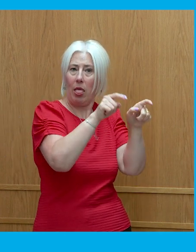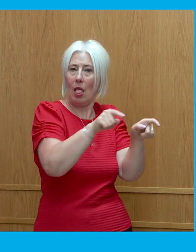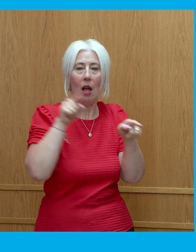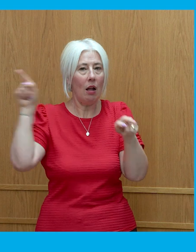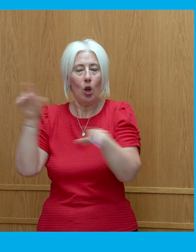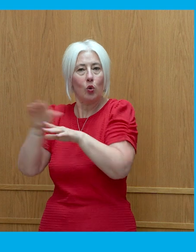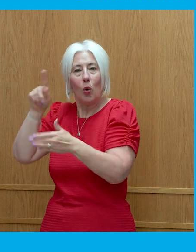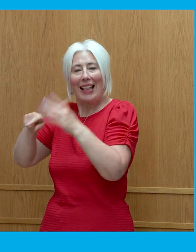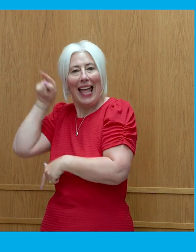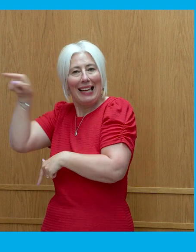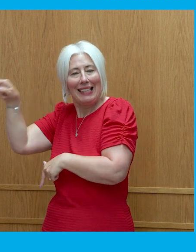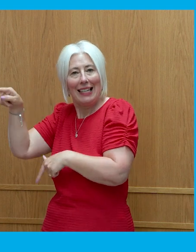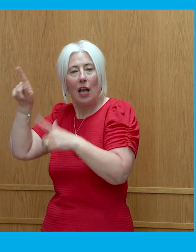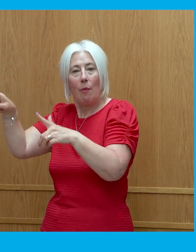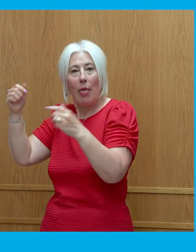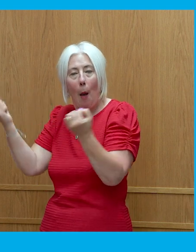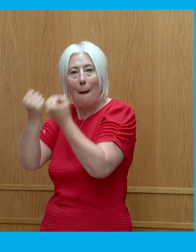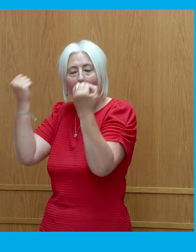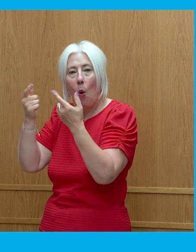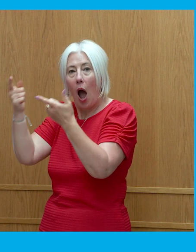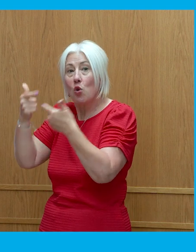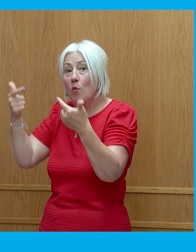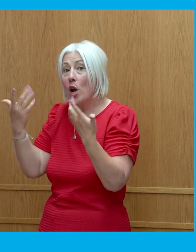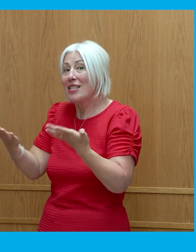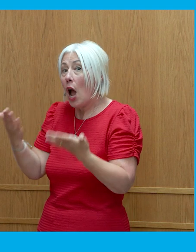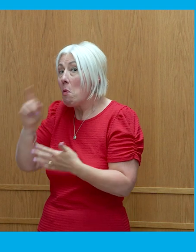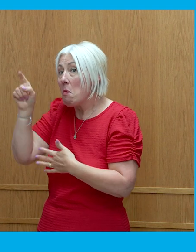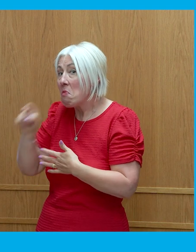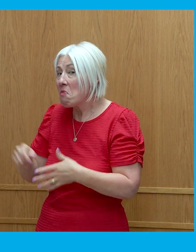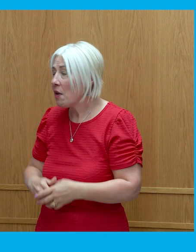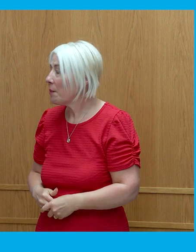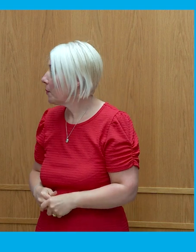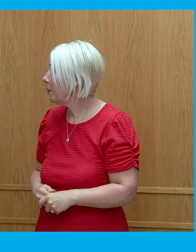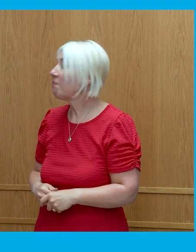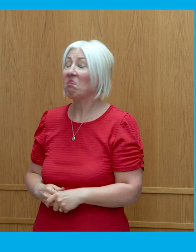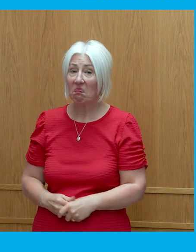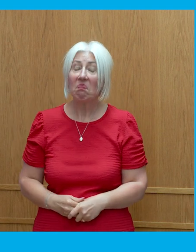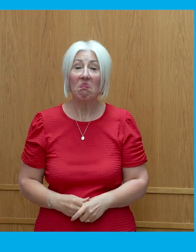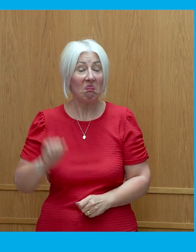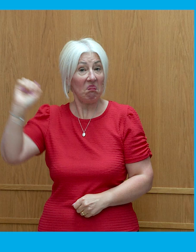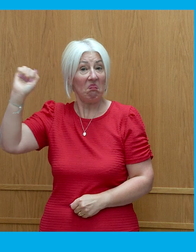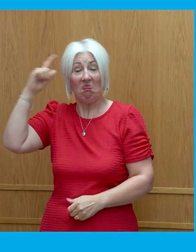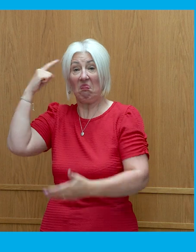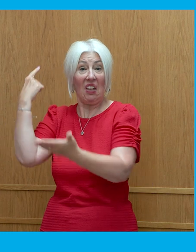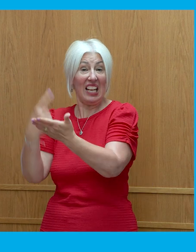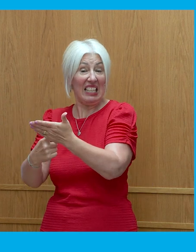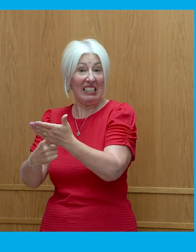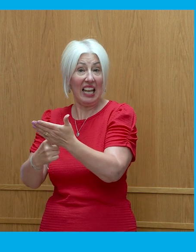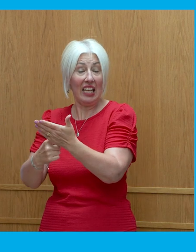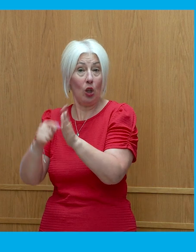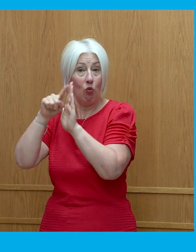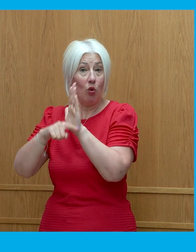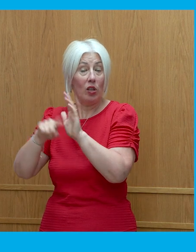constantly: does the Supreme Court have too much power now? Well, they can make rulings they can't enforce. That's